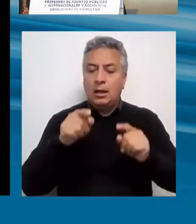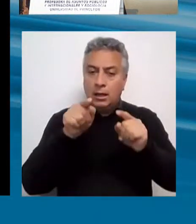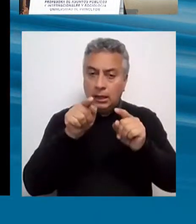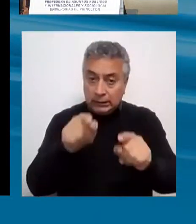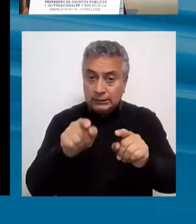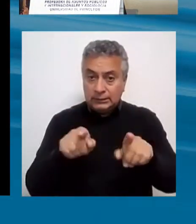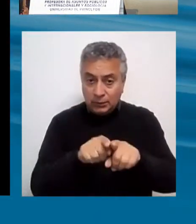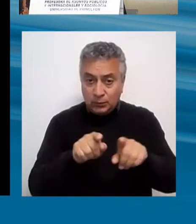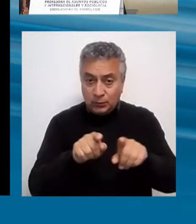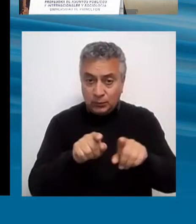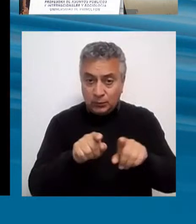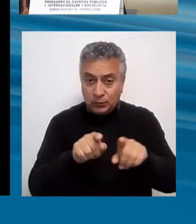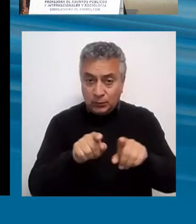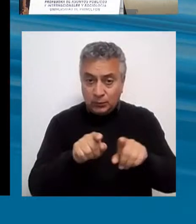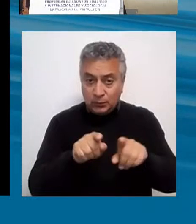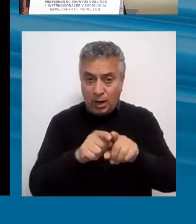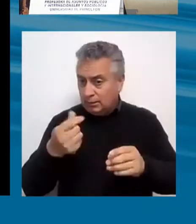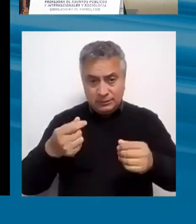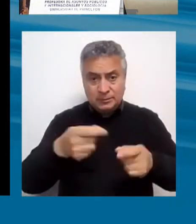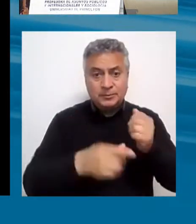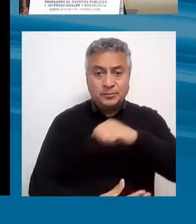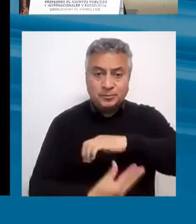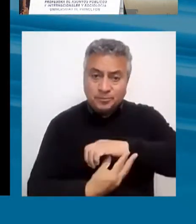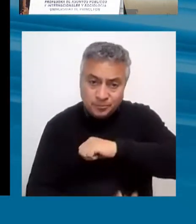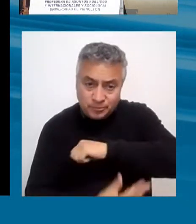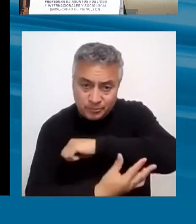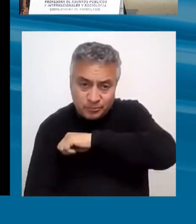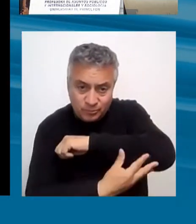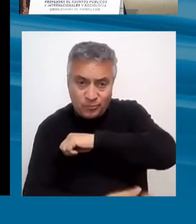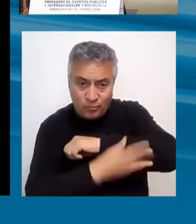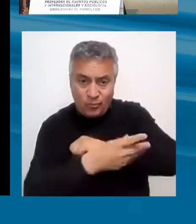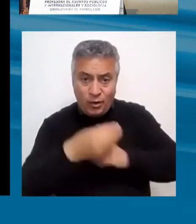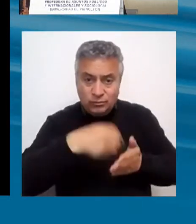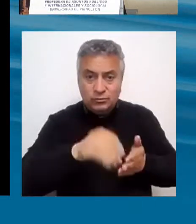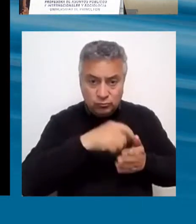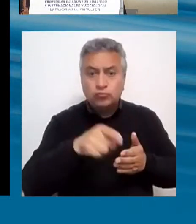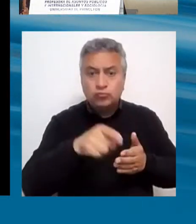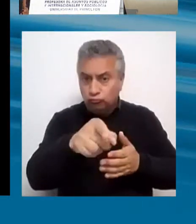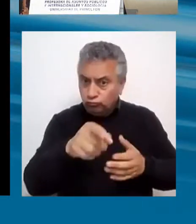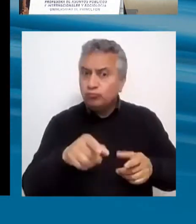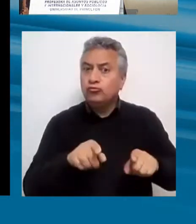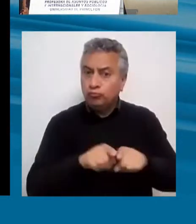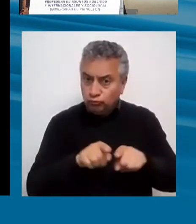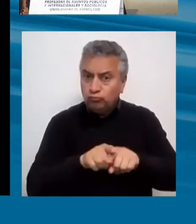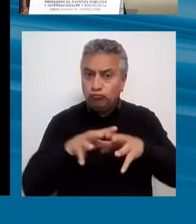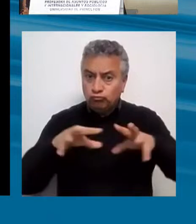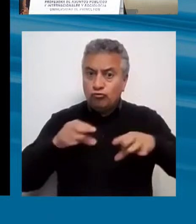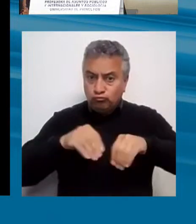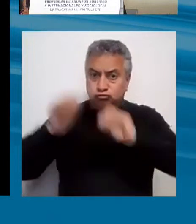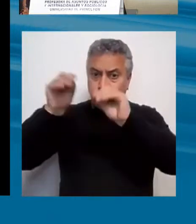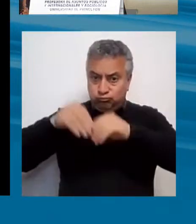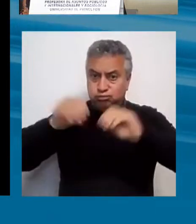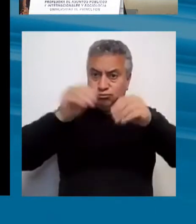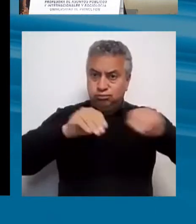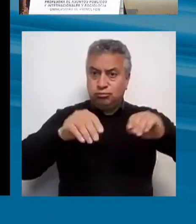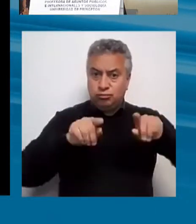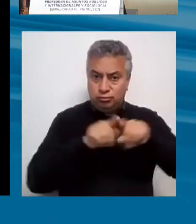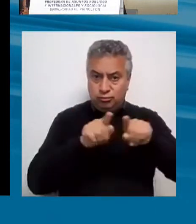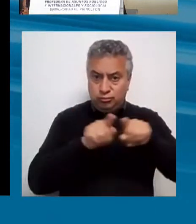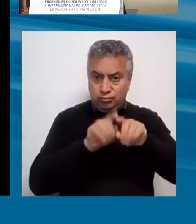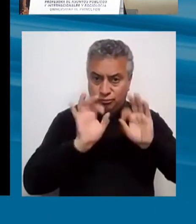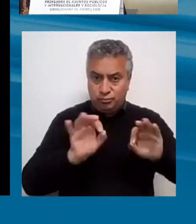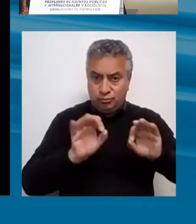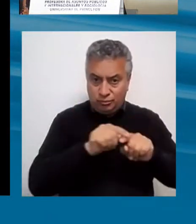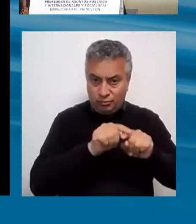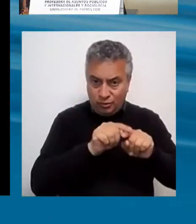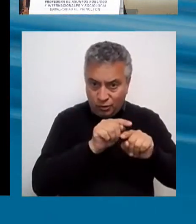real data. In the lower and middle income levels of the society, there's a lot of mobility. The line is